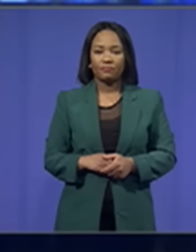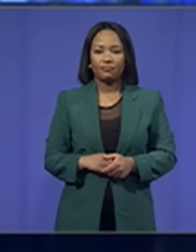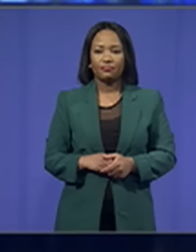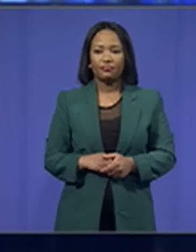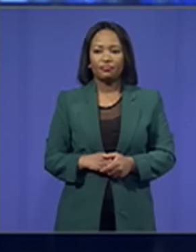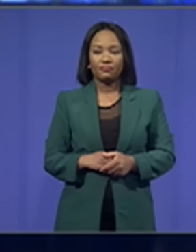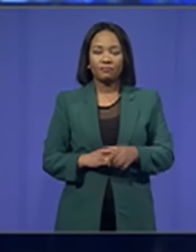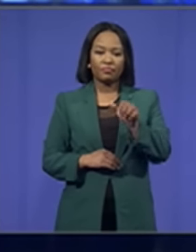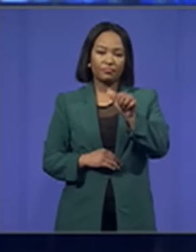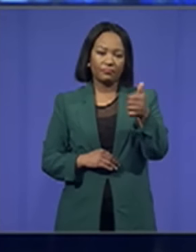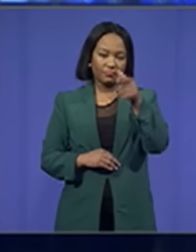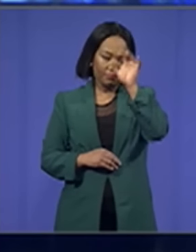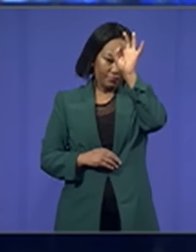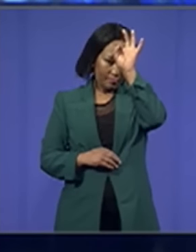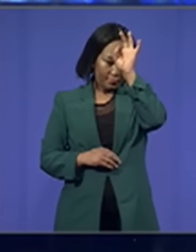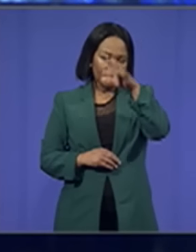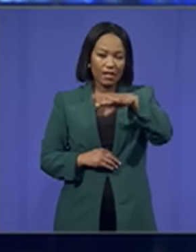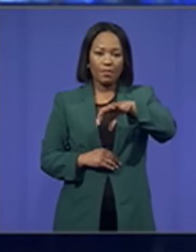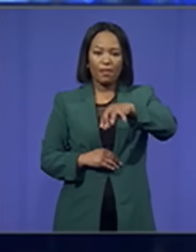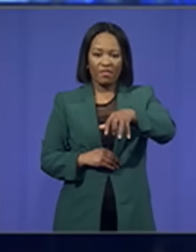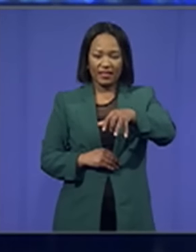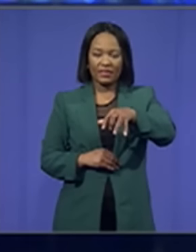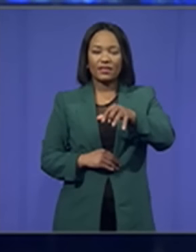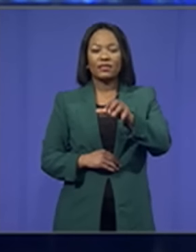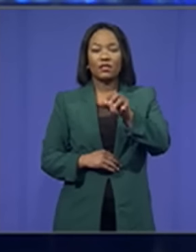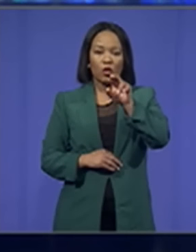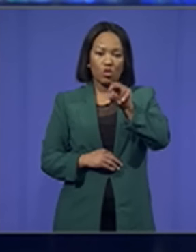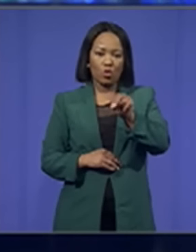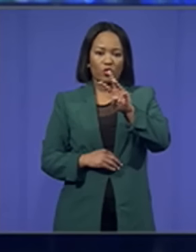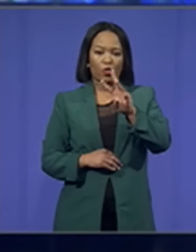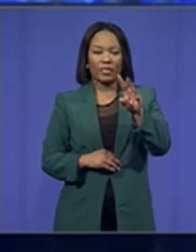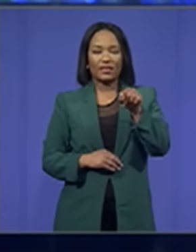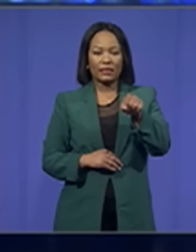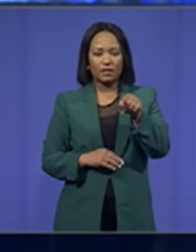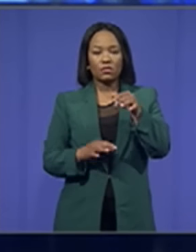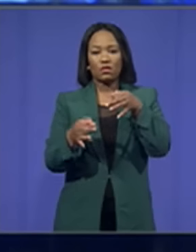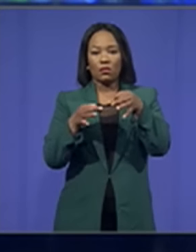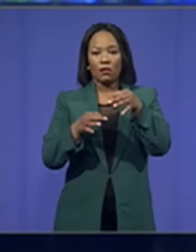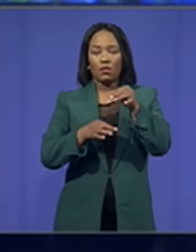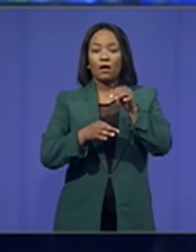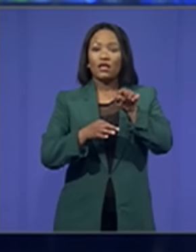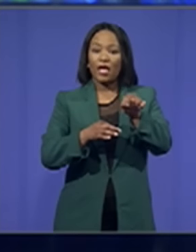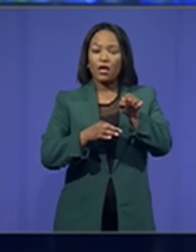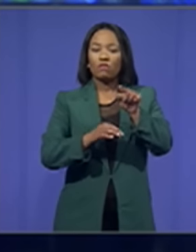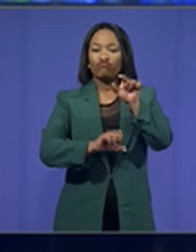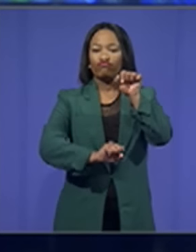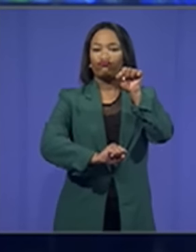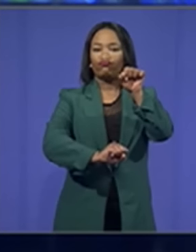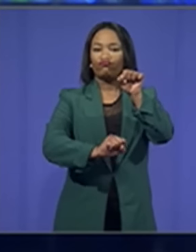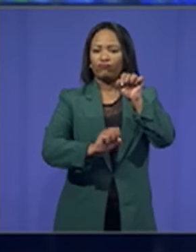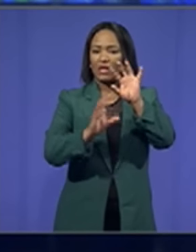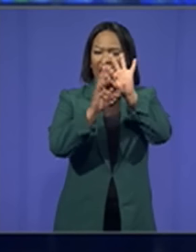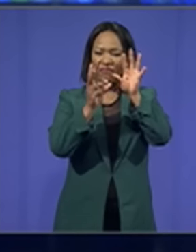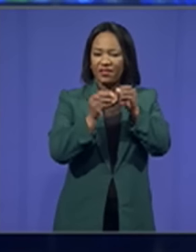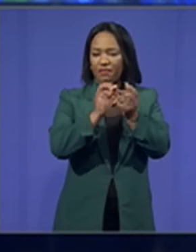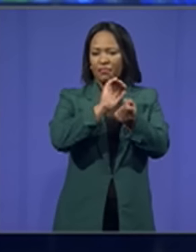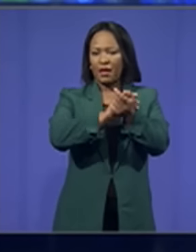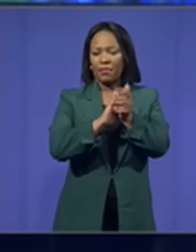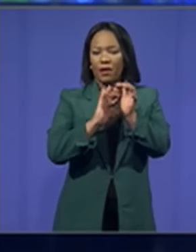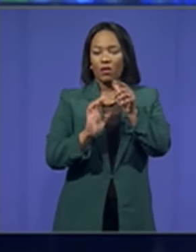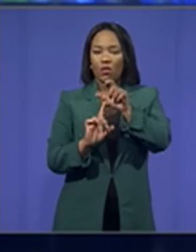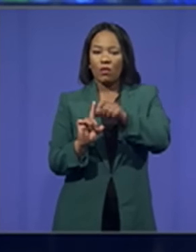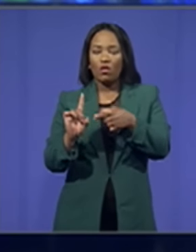Ka o le leng sepolesa sa province ya North West se fanne ka tlaleho ya ka mo mewando ya kajeno e bileng ka teng provinceng. Mosebetsi mo le rona Thabiso